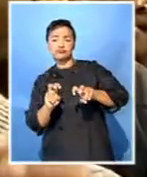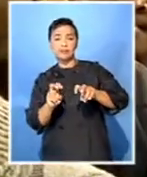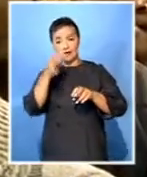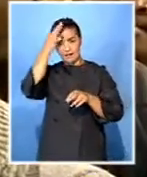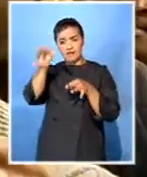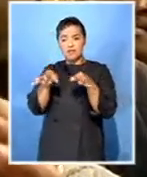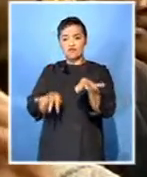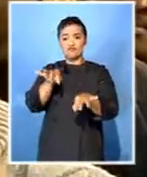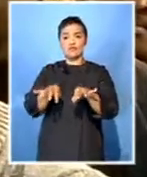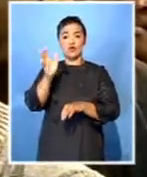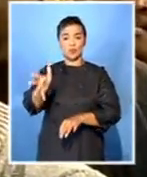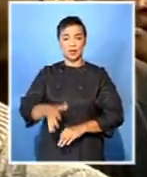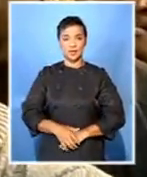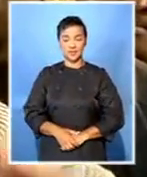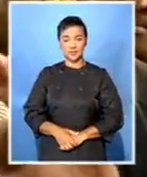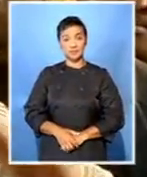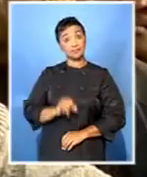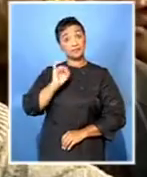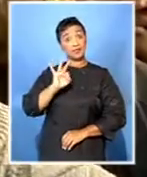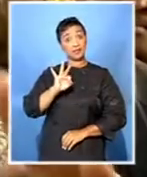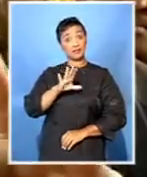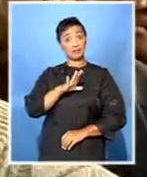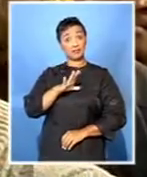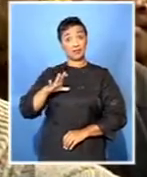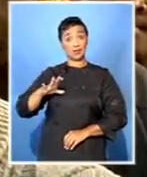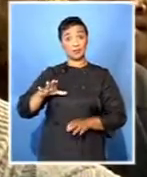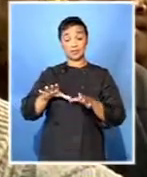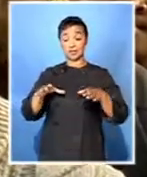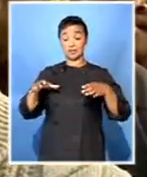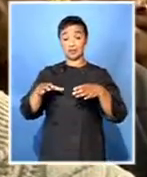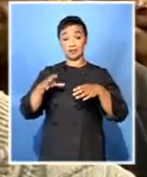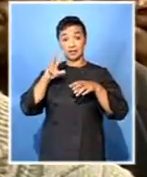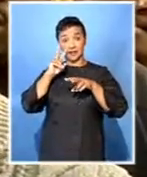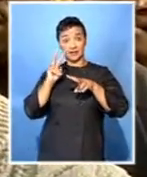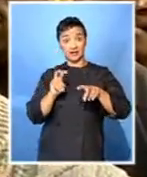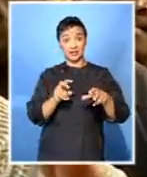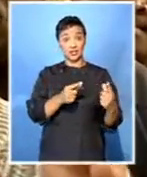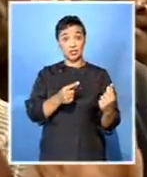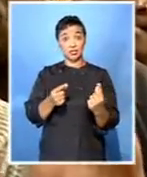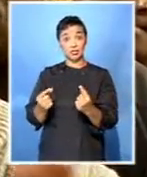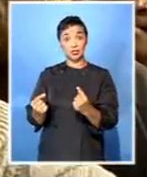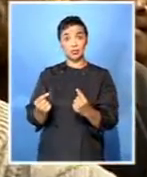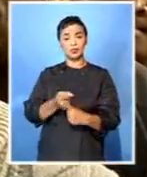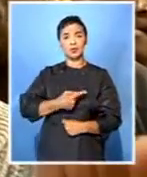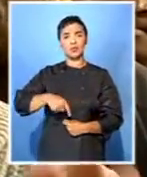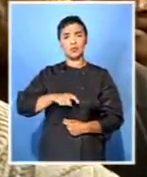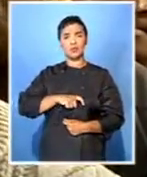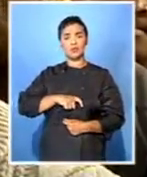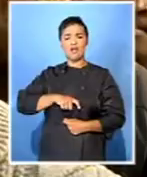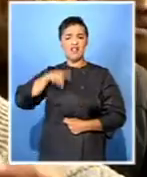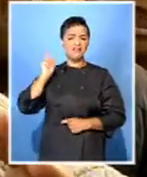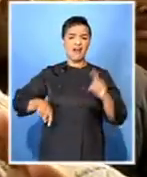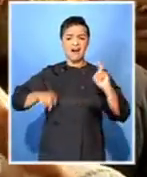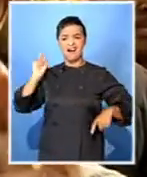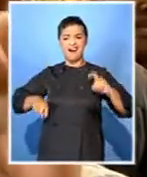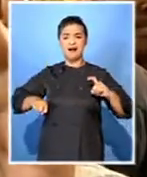a commission of inquiry, judicial commission of inquiry, investigating led by a judge, people can shout and insult and all